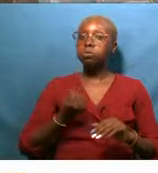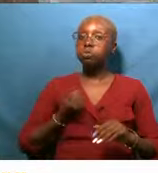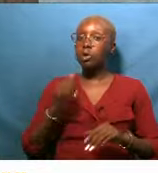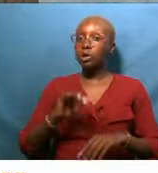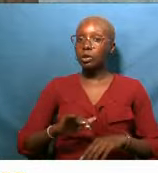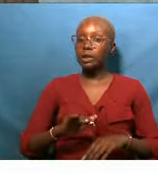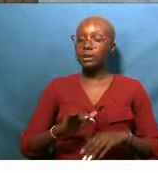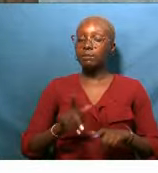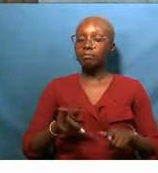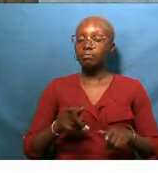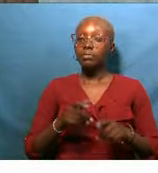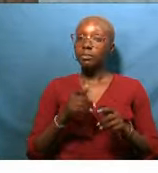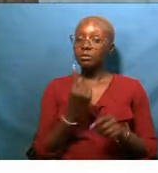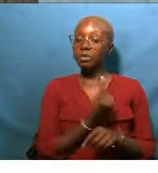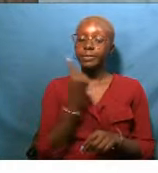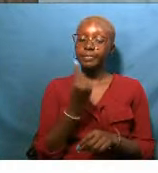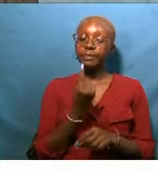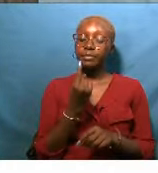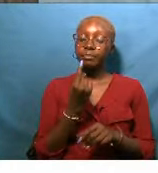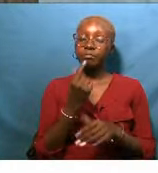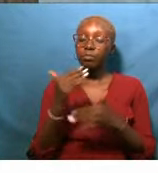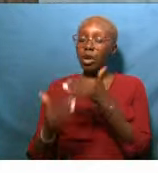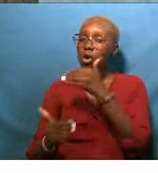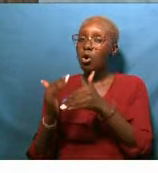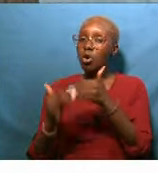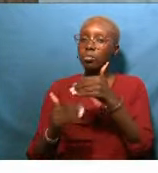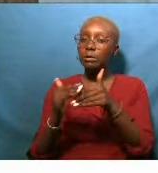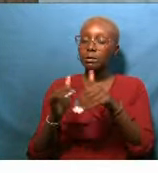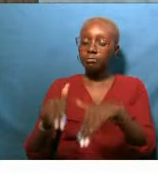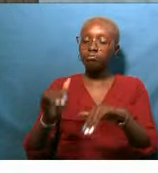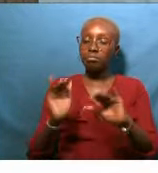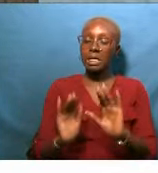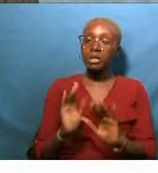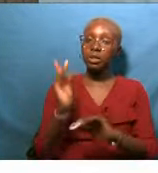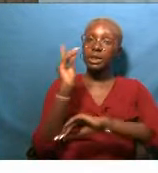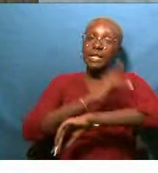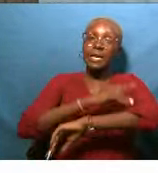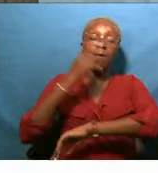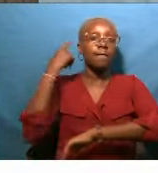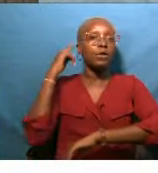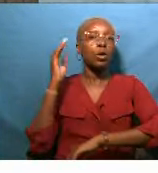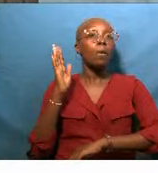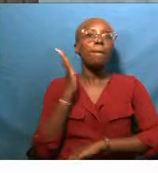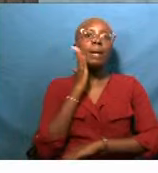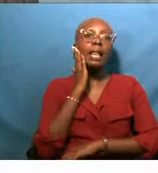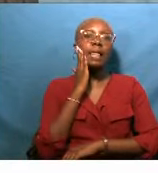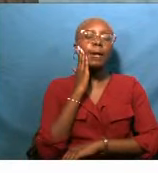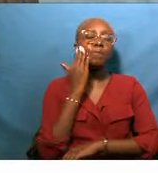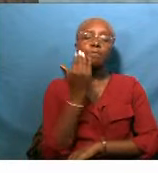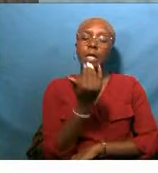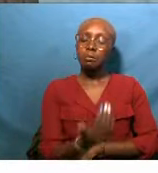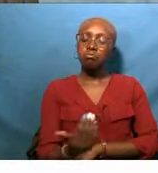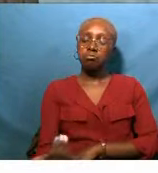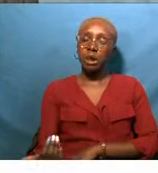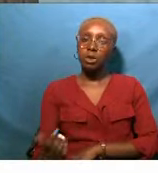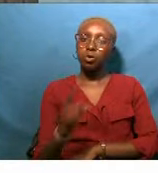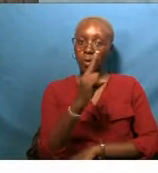In the eve of the funeral to the mother of these children, the youngest of all asked her